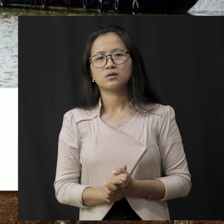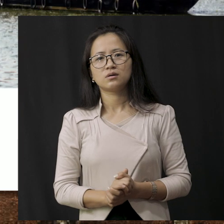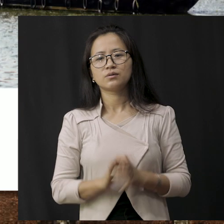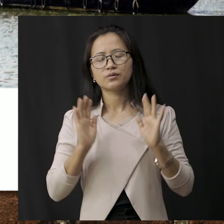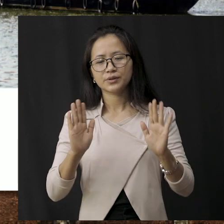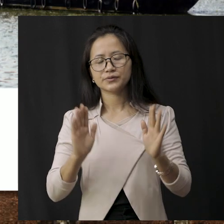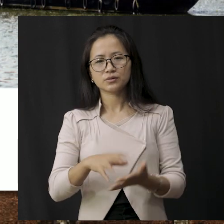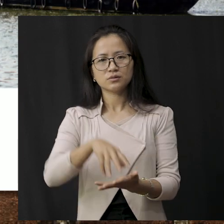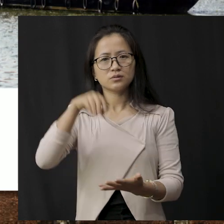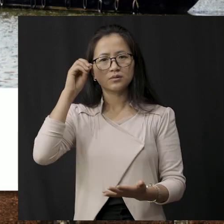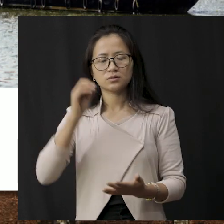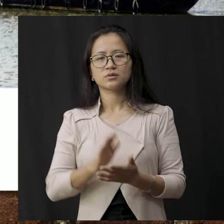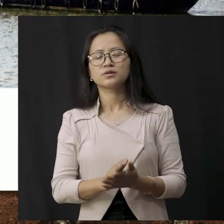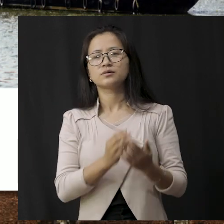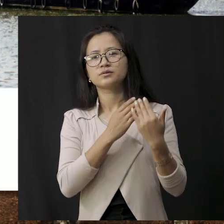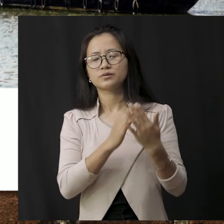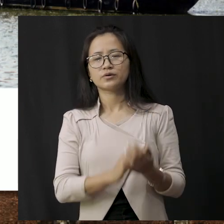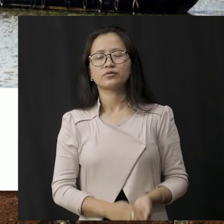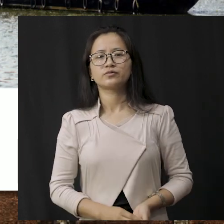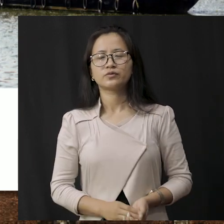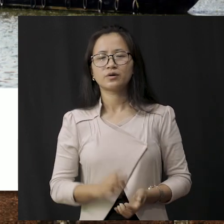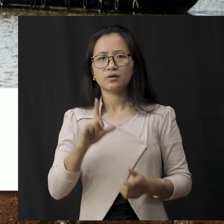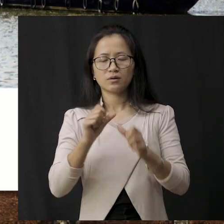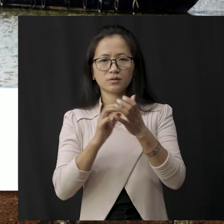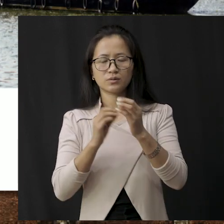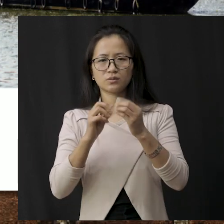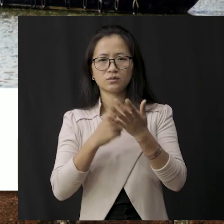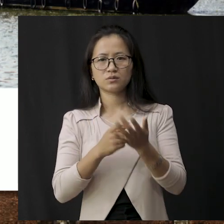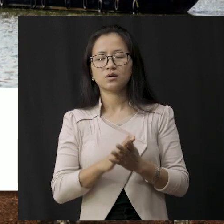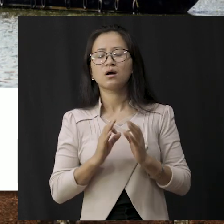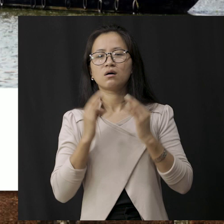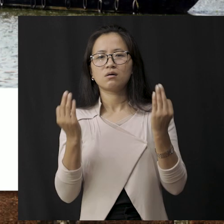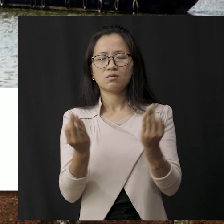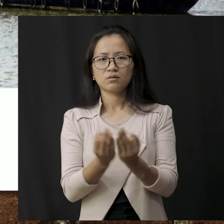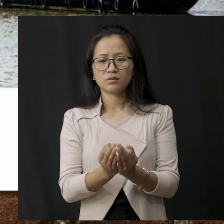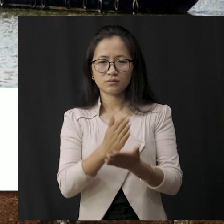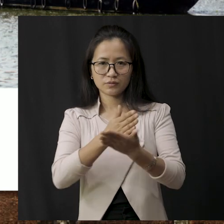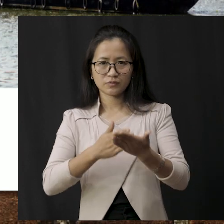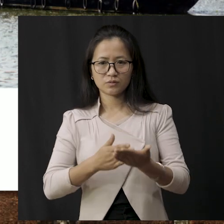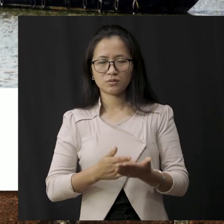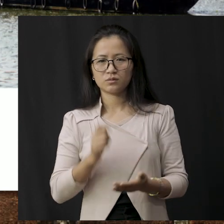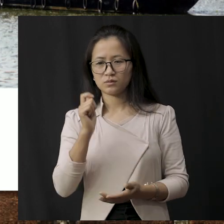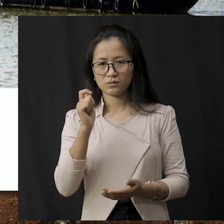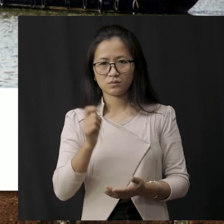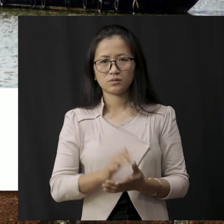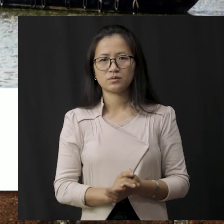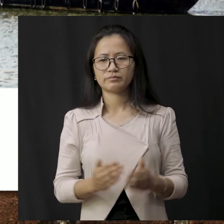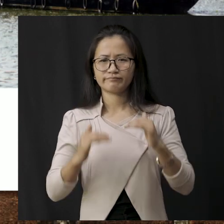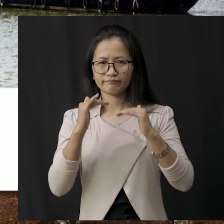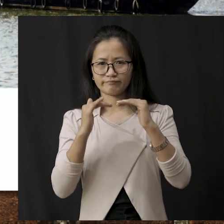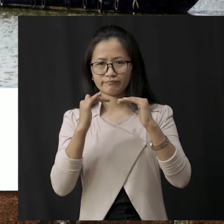We have also learned the dignity of labor. We have seen how their family divide the household work